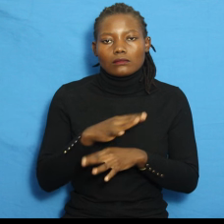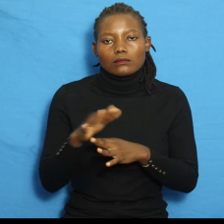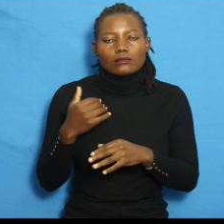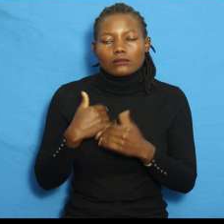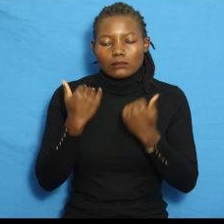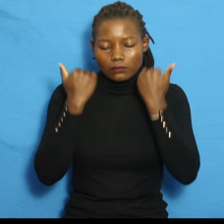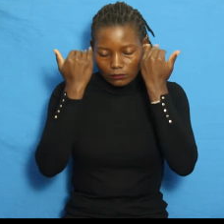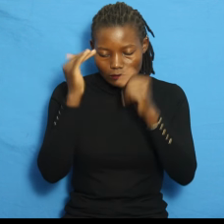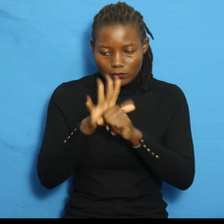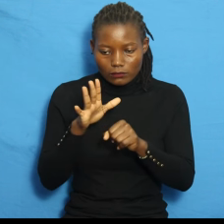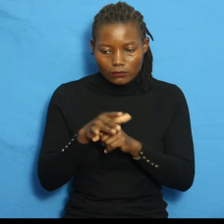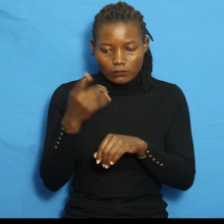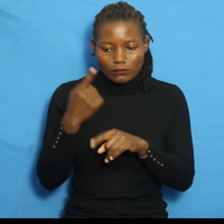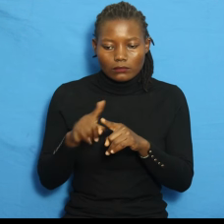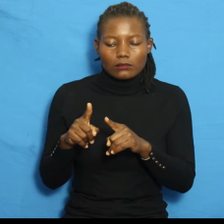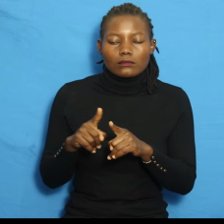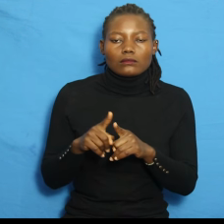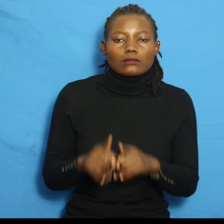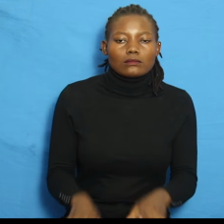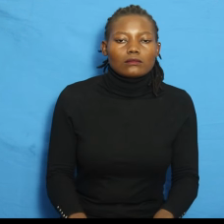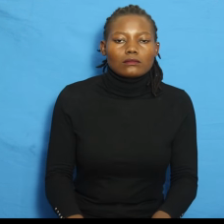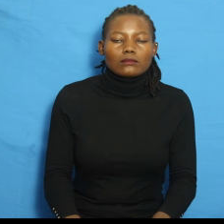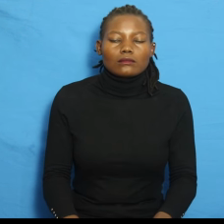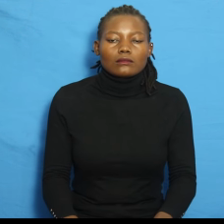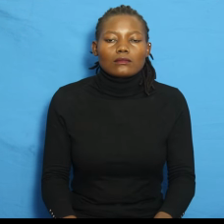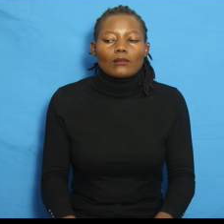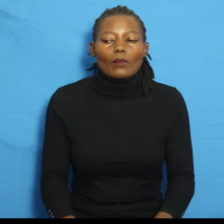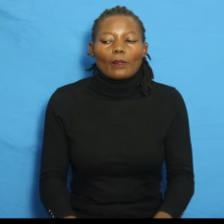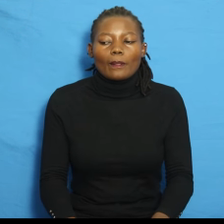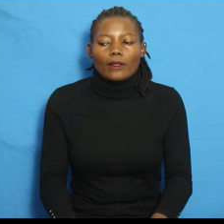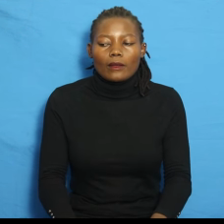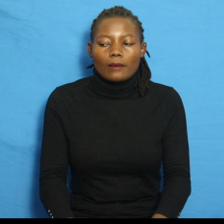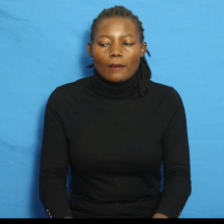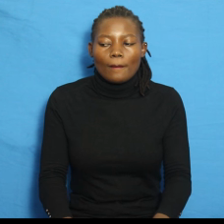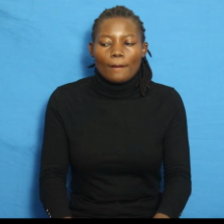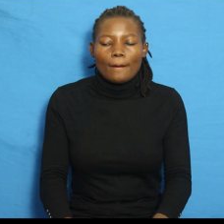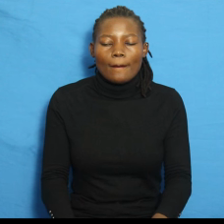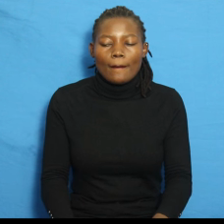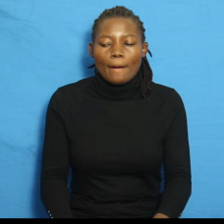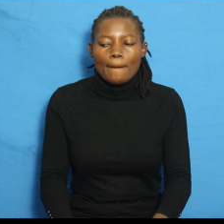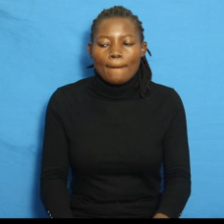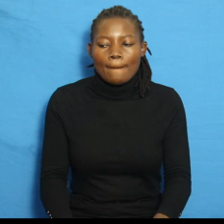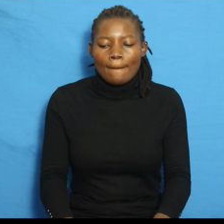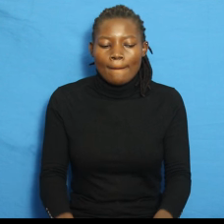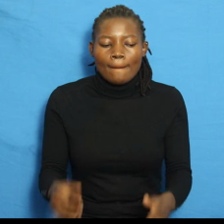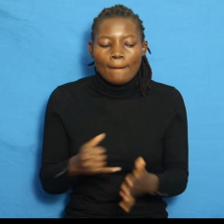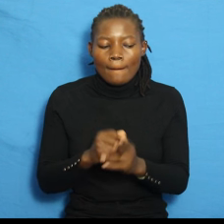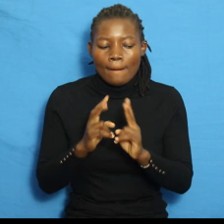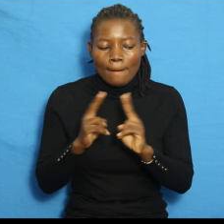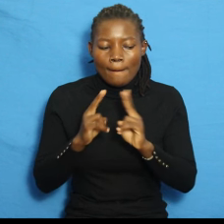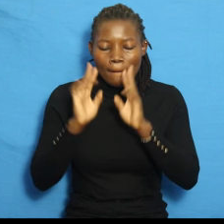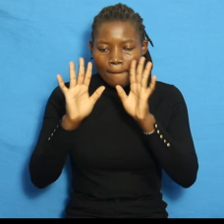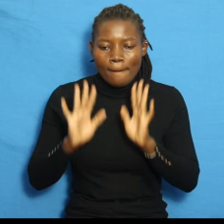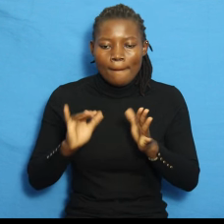stress. But nevertheless, it is important that stress is not put on the